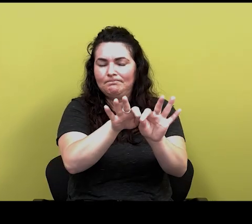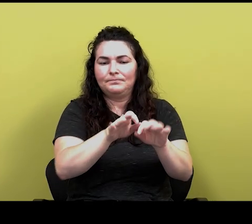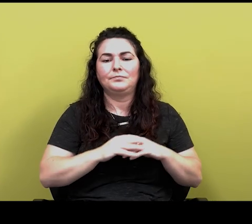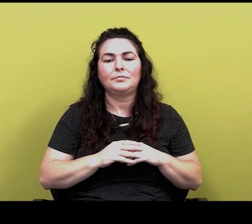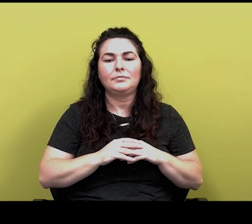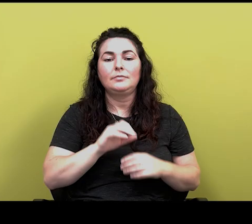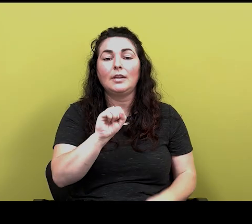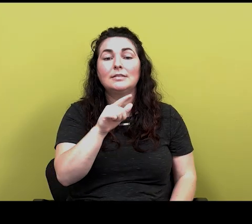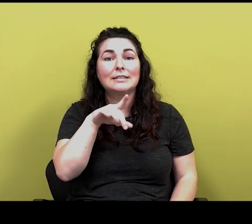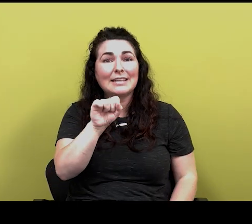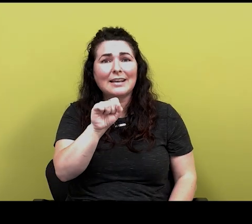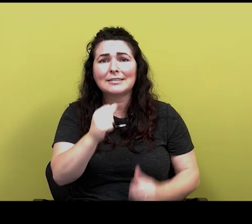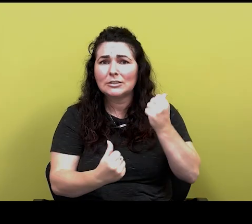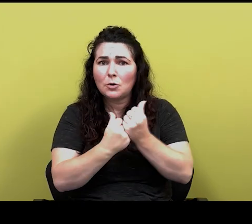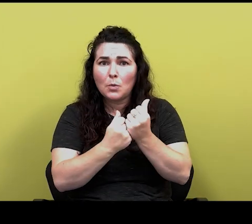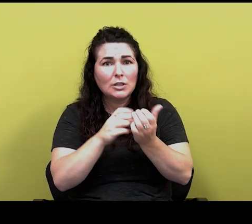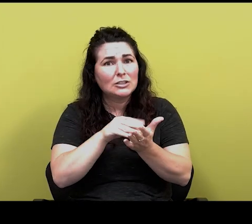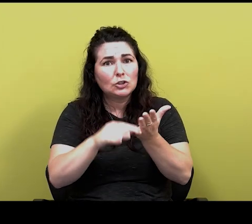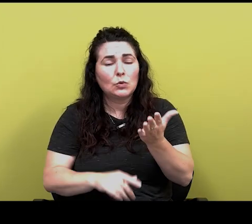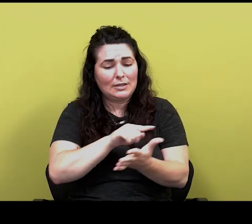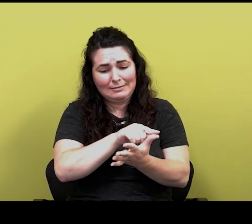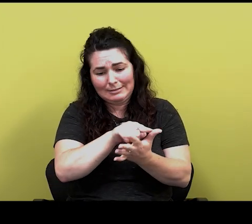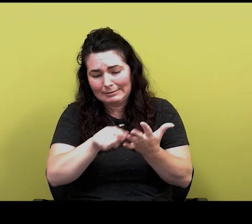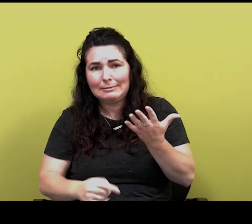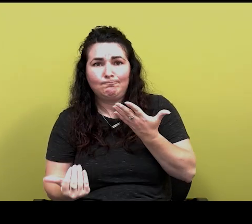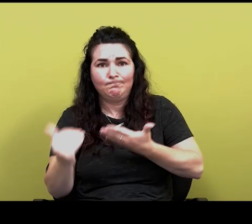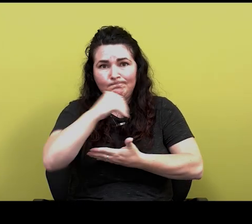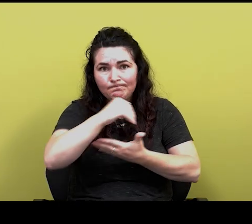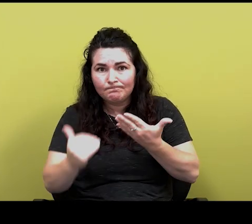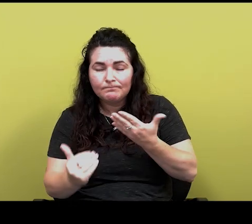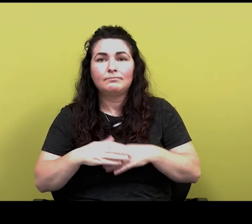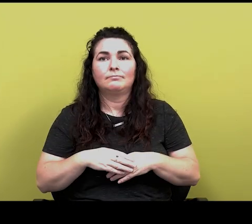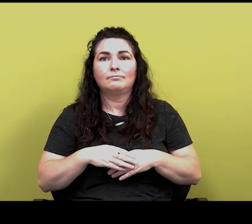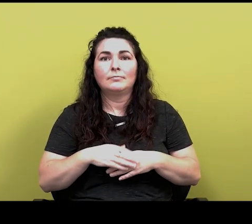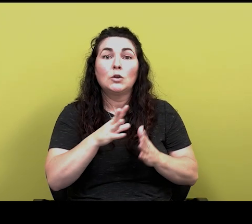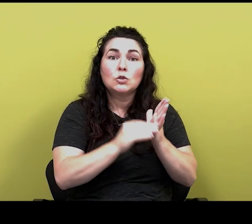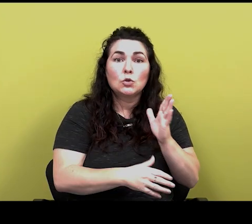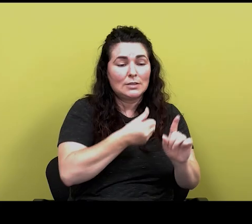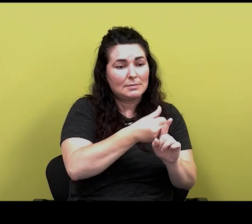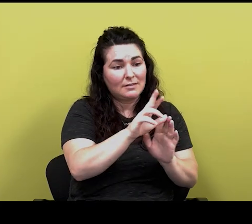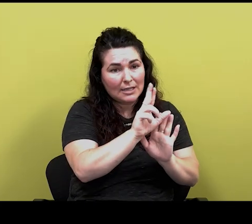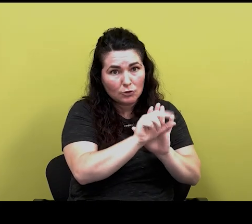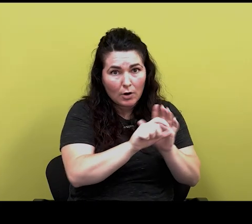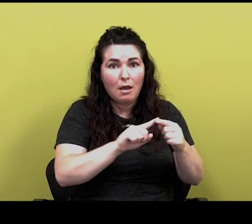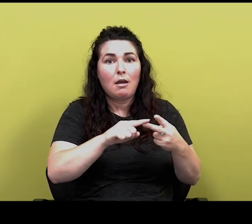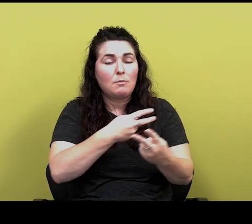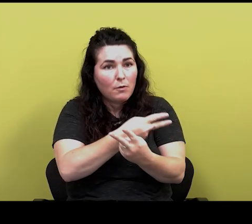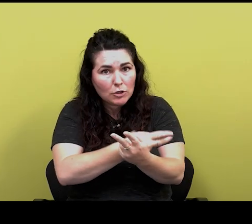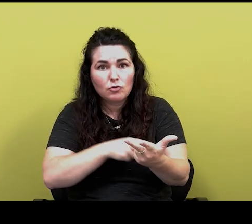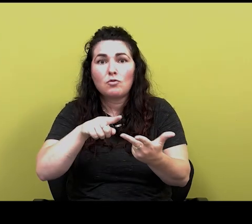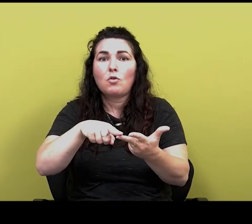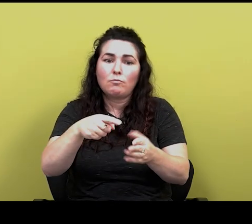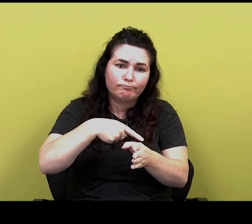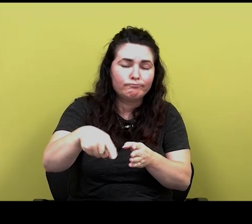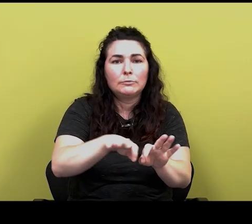Additionally, SLDS supports students at all levels, including students who are non-degree seeking, as well as those pursuing their undergraduate, graduate, and